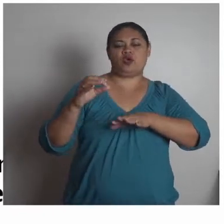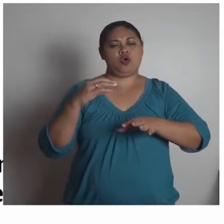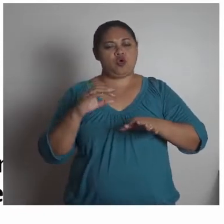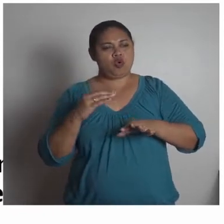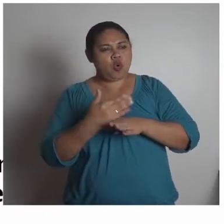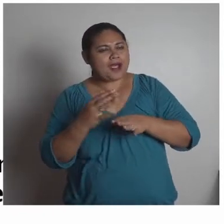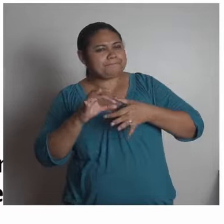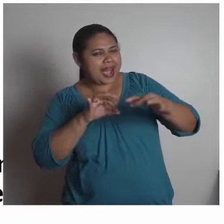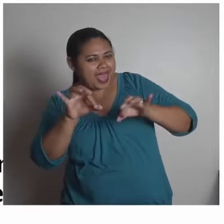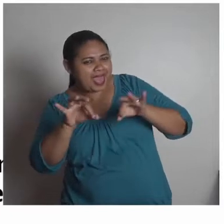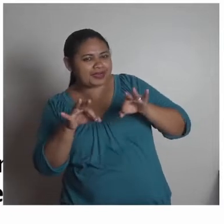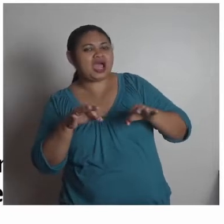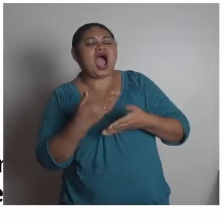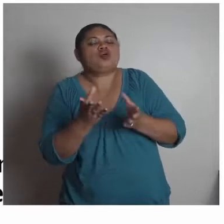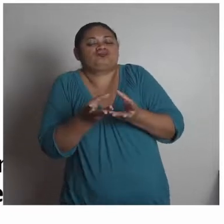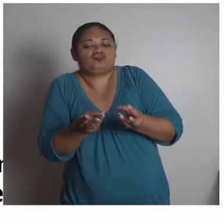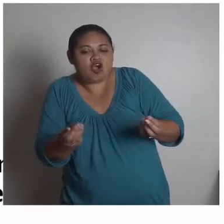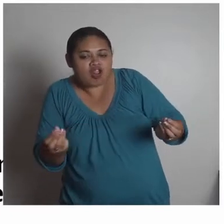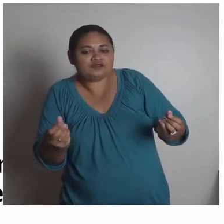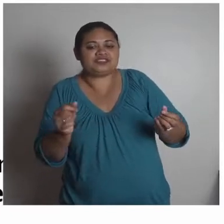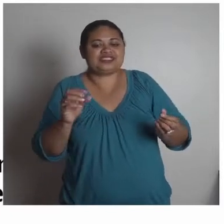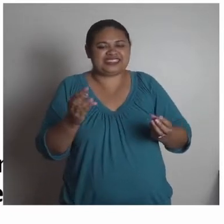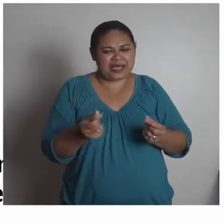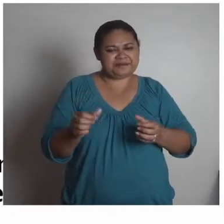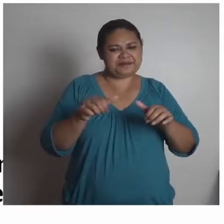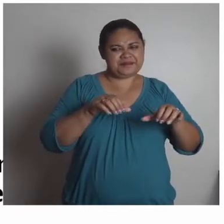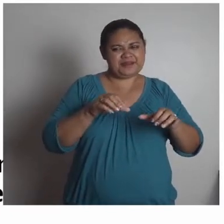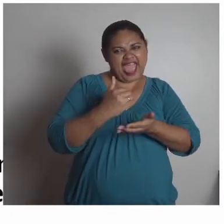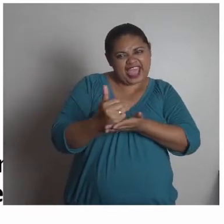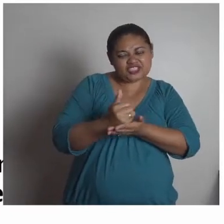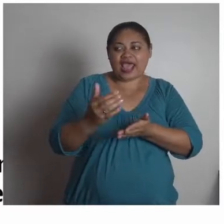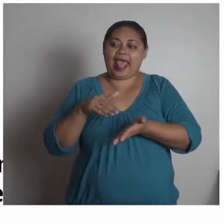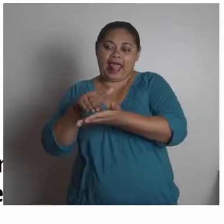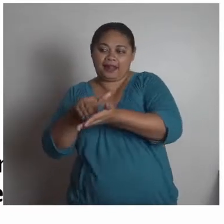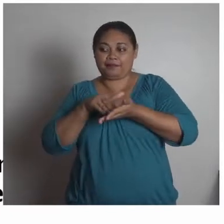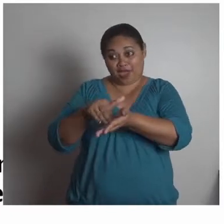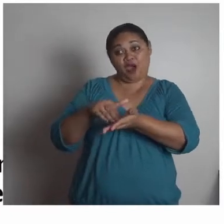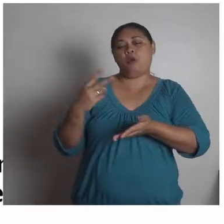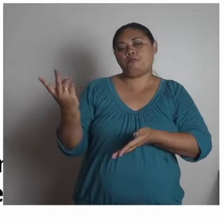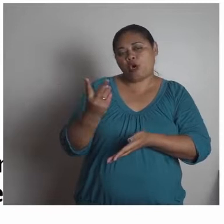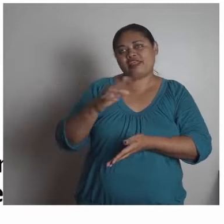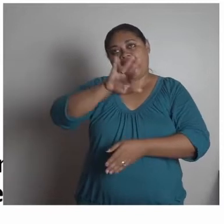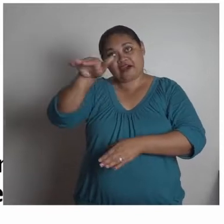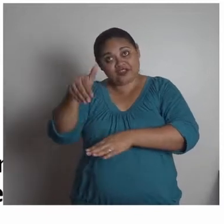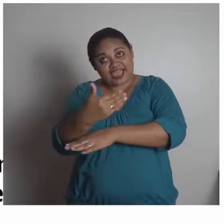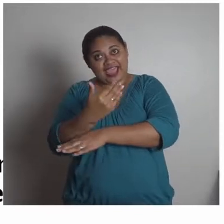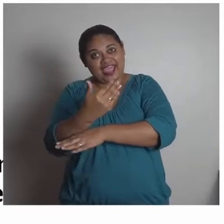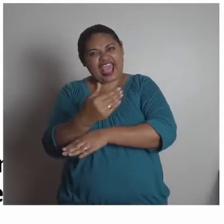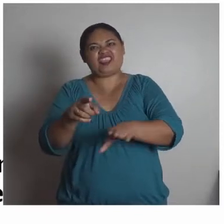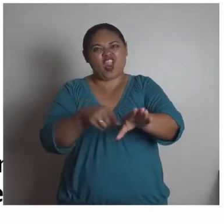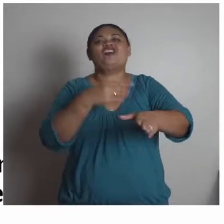experiencing, and never working with them on work plans or trying to get through some of these actions that will help both